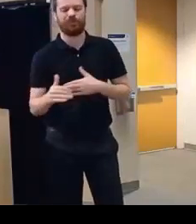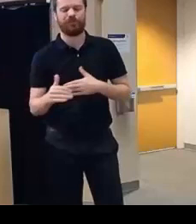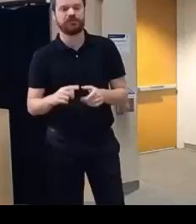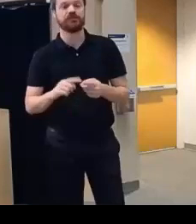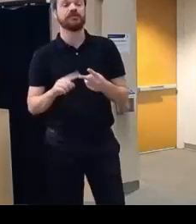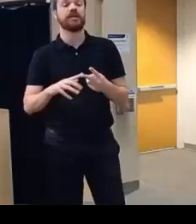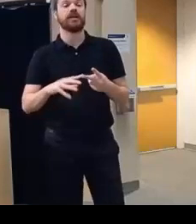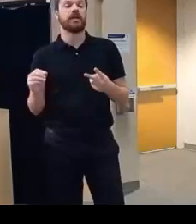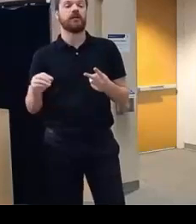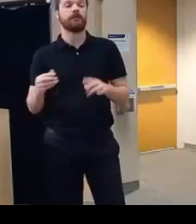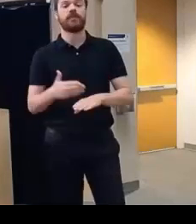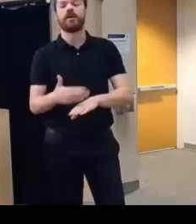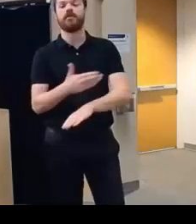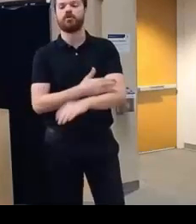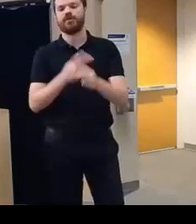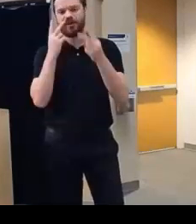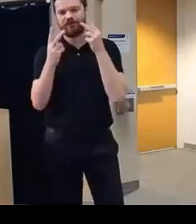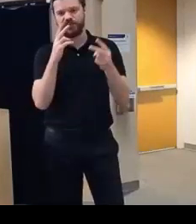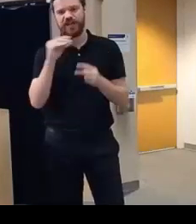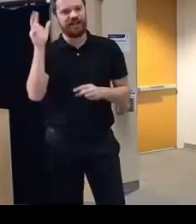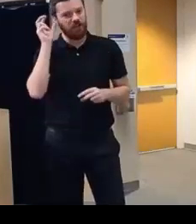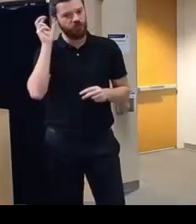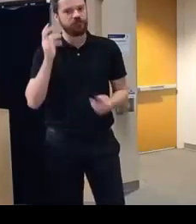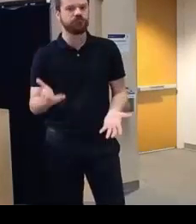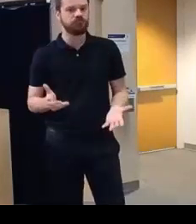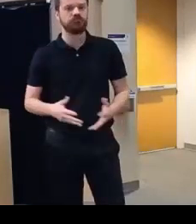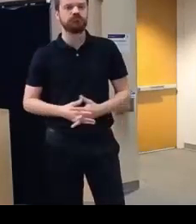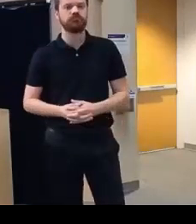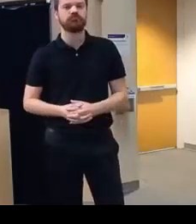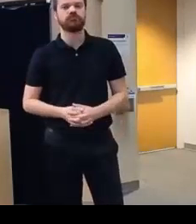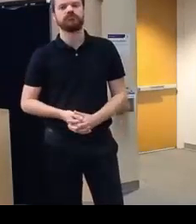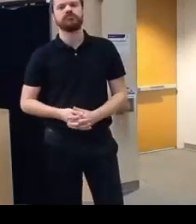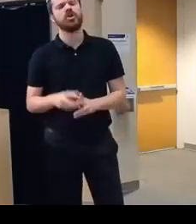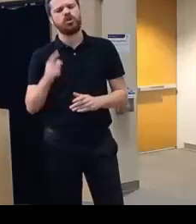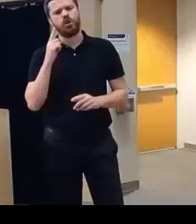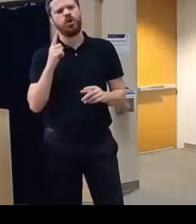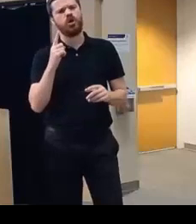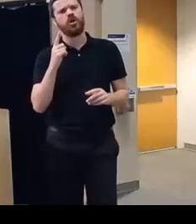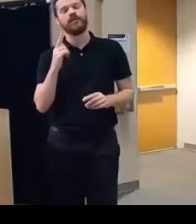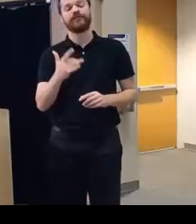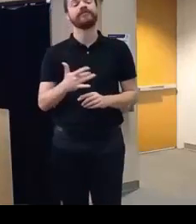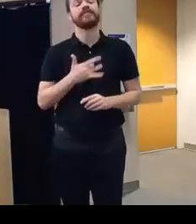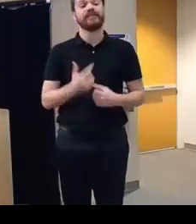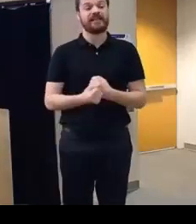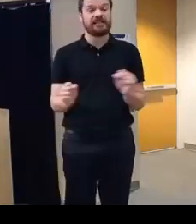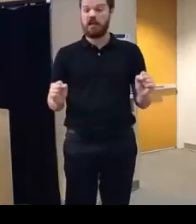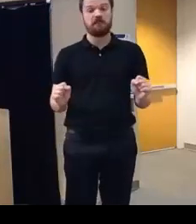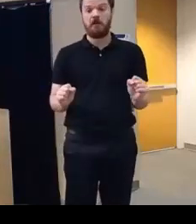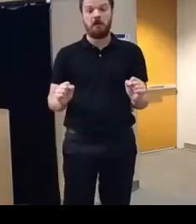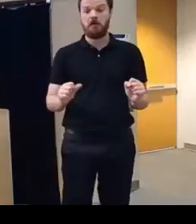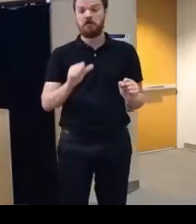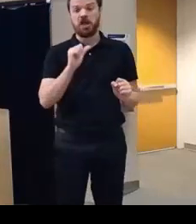I think, improving vision and hearing. I did think that it was interesting that feeling safe was not